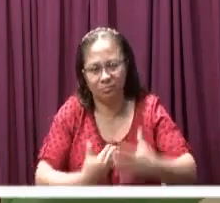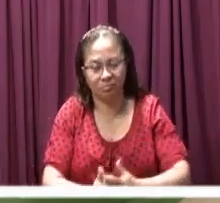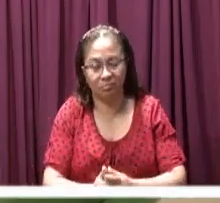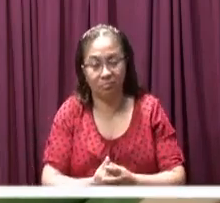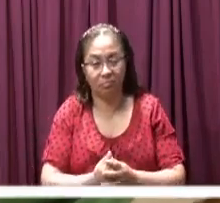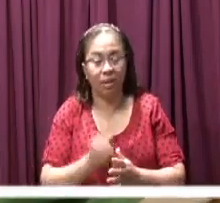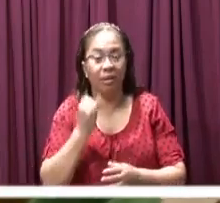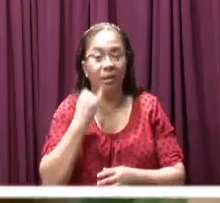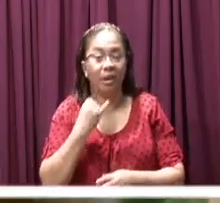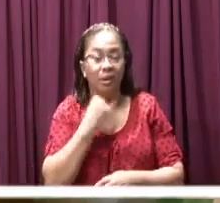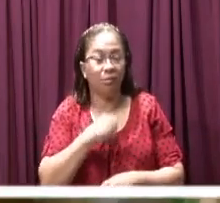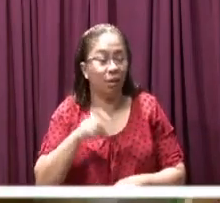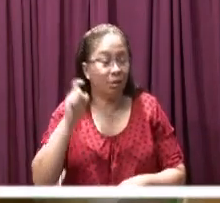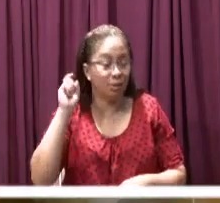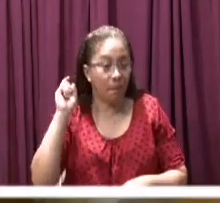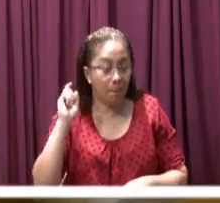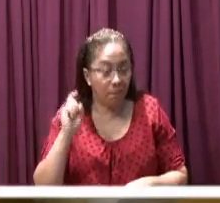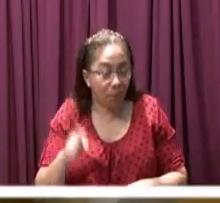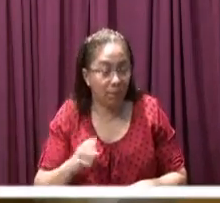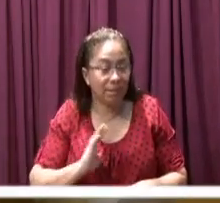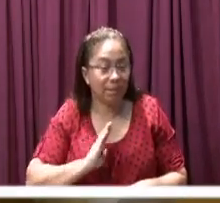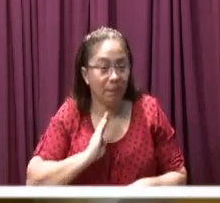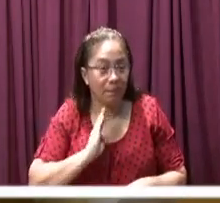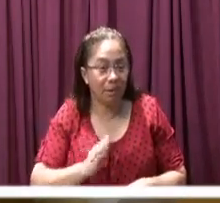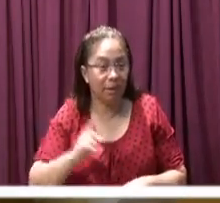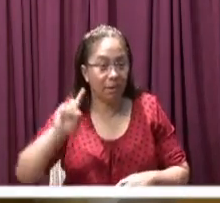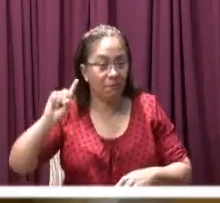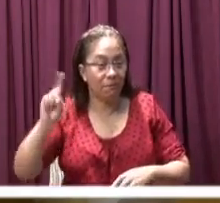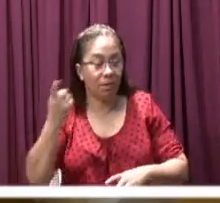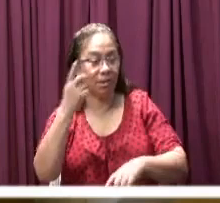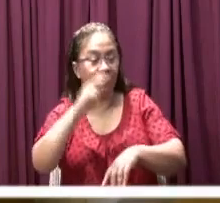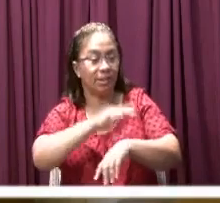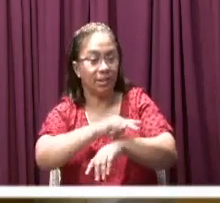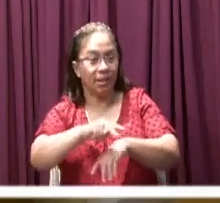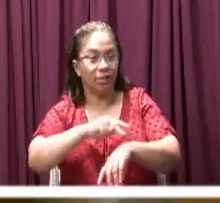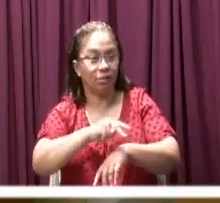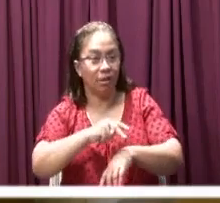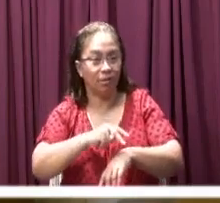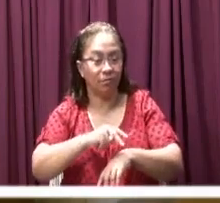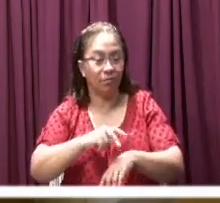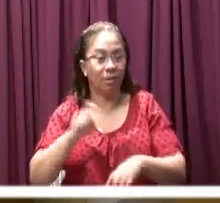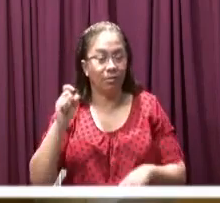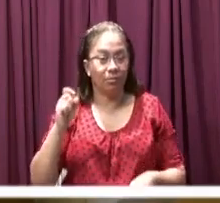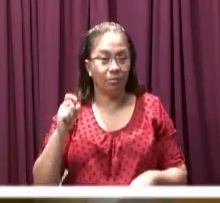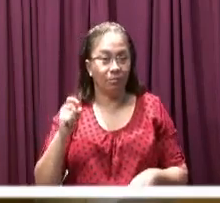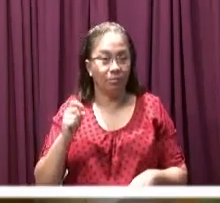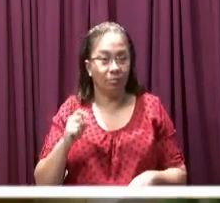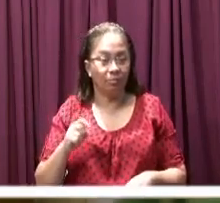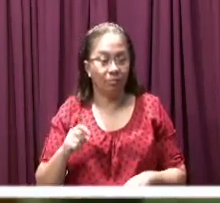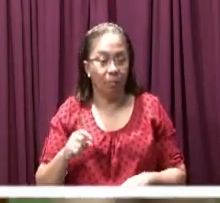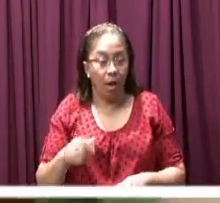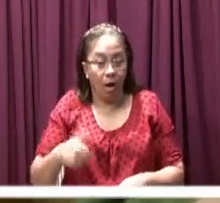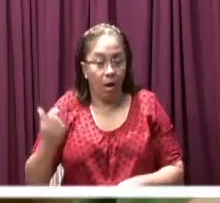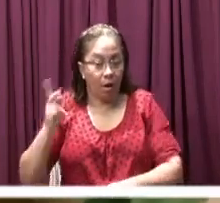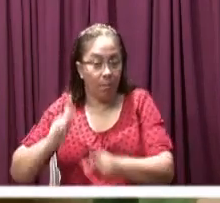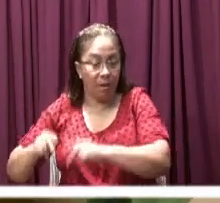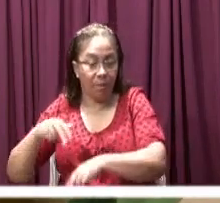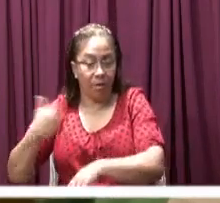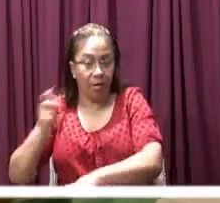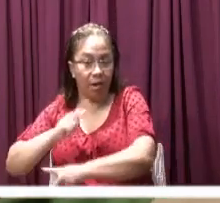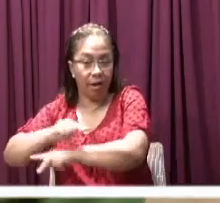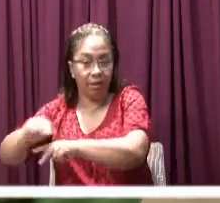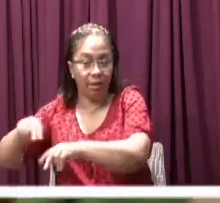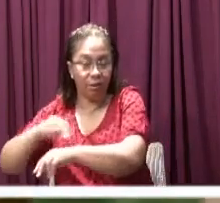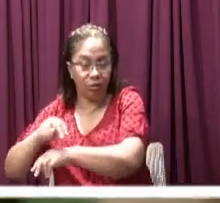the crown, they were supposed to be the first of all. They were supposed to be the ones that everyone looks up to. And we know in